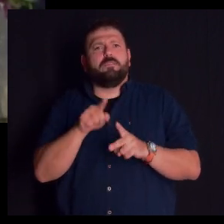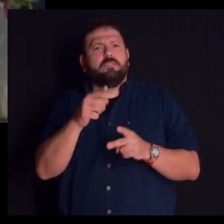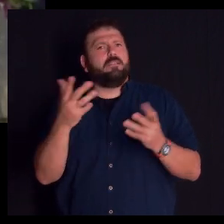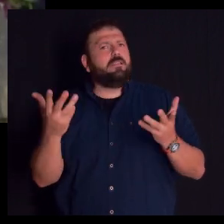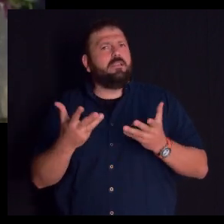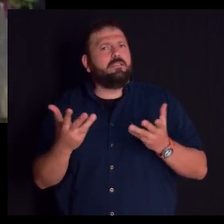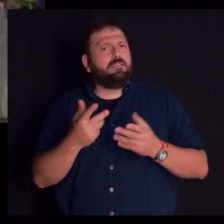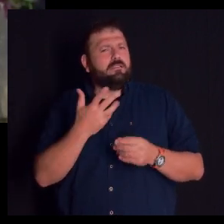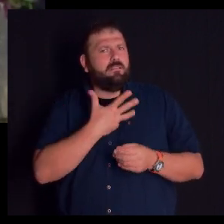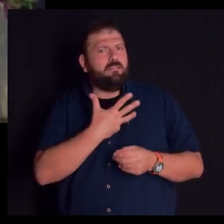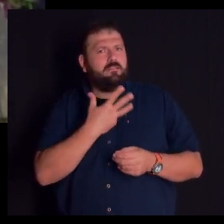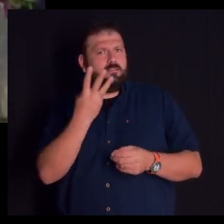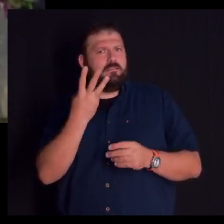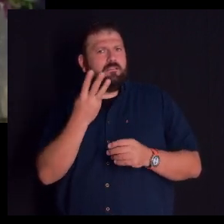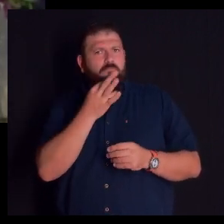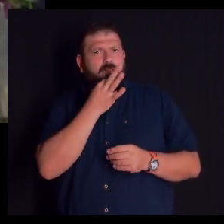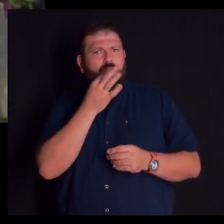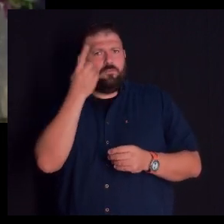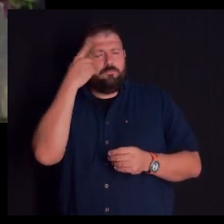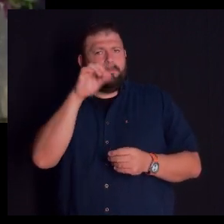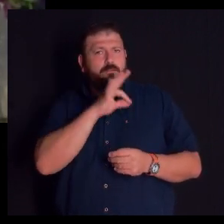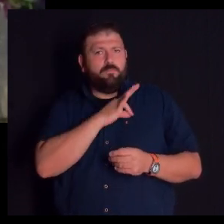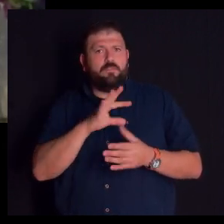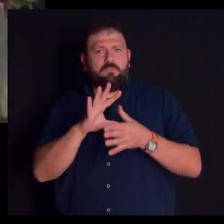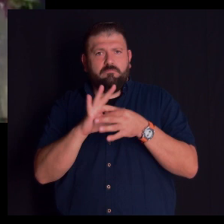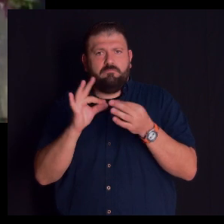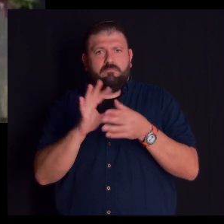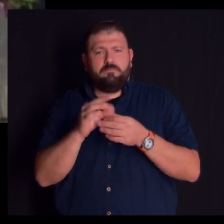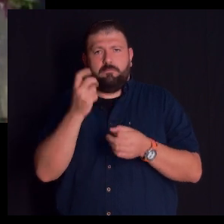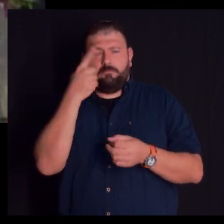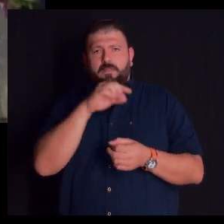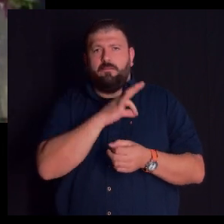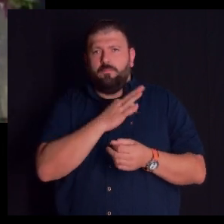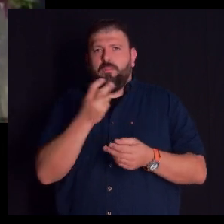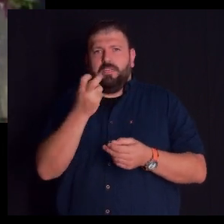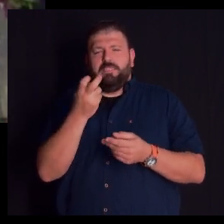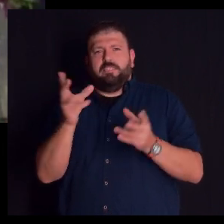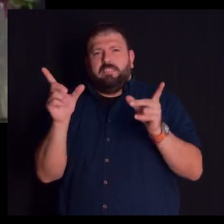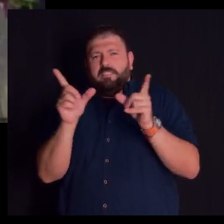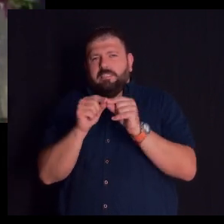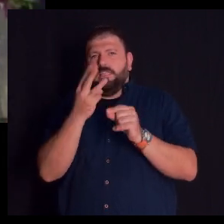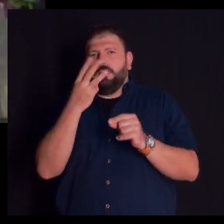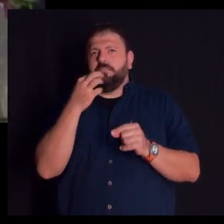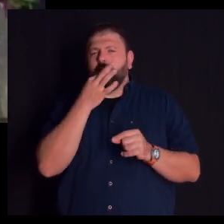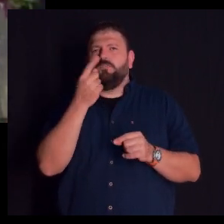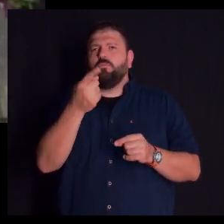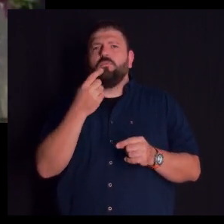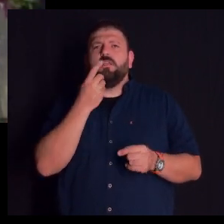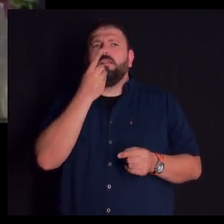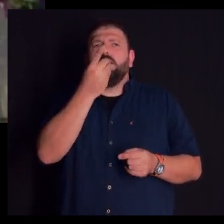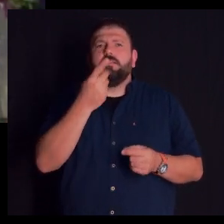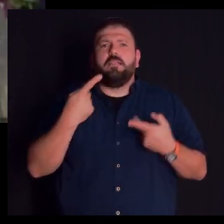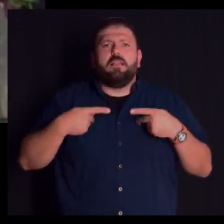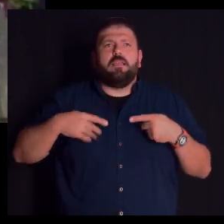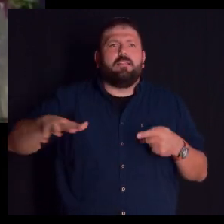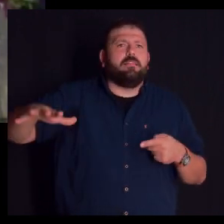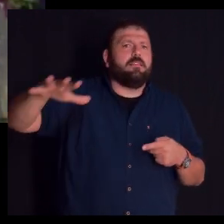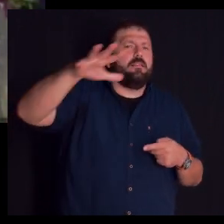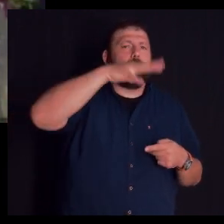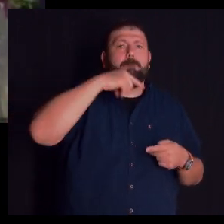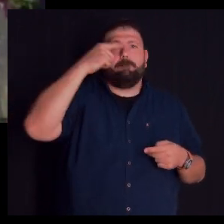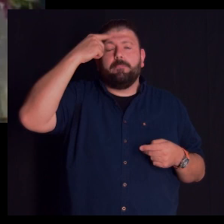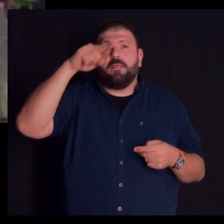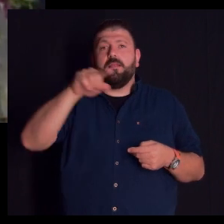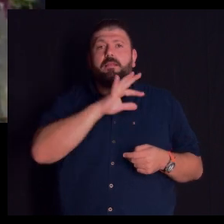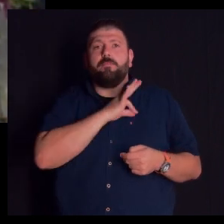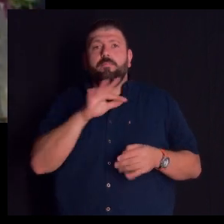doing 3 minutos before. sería You only have aproximadamente 3 minutes para to comenzar. talk Aparte, about this. concretamente, ¿qué le dirías a la So, gente what is your para que pueda message? cambiar su vida como